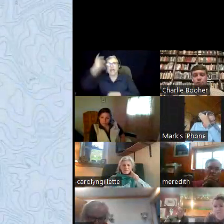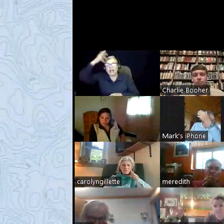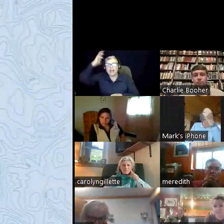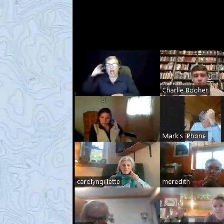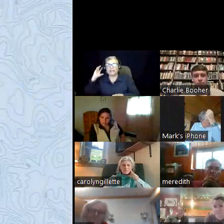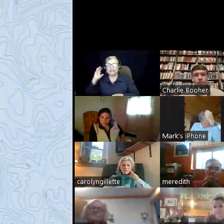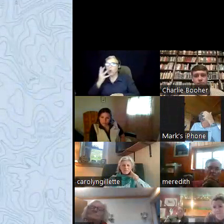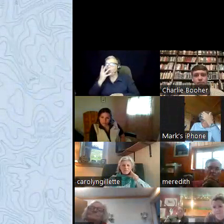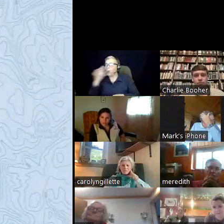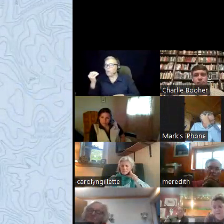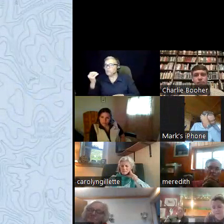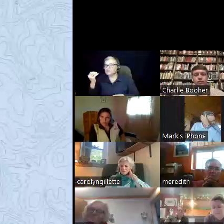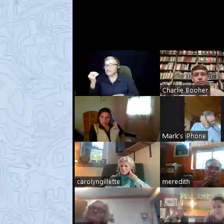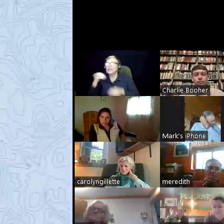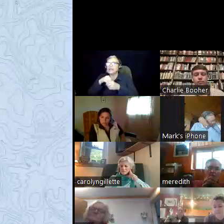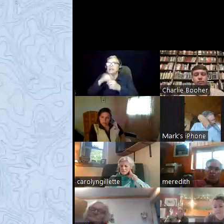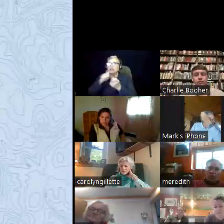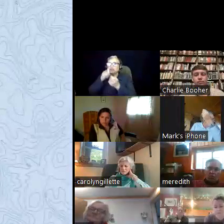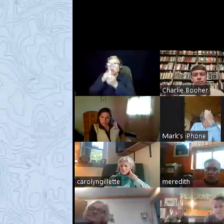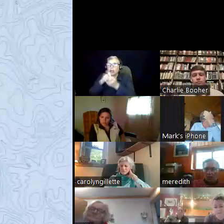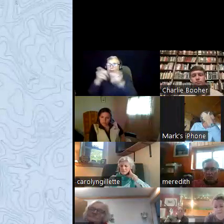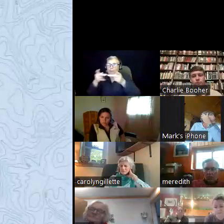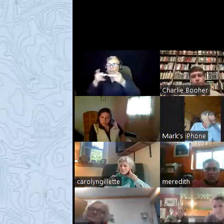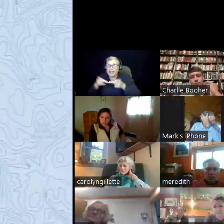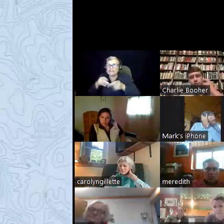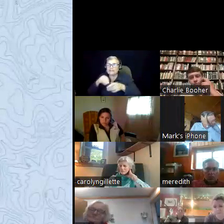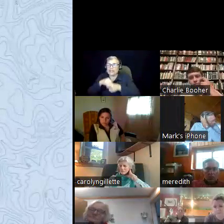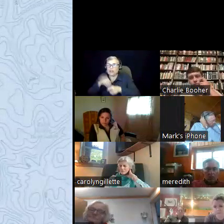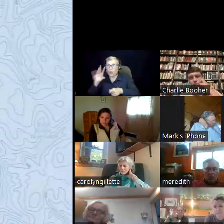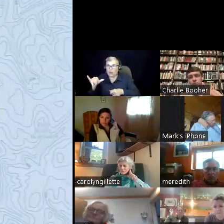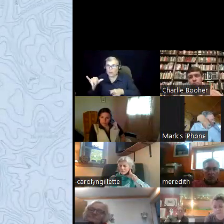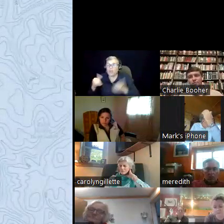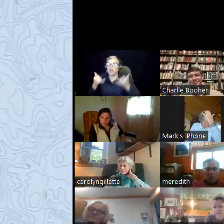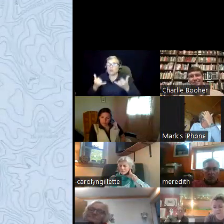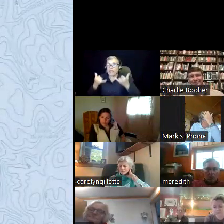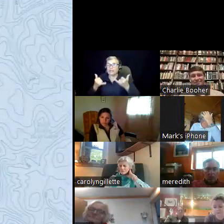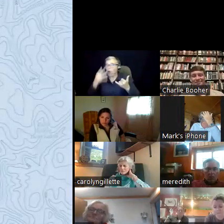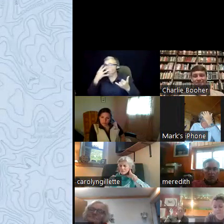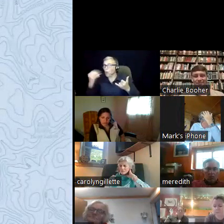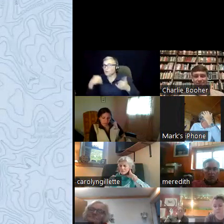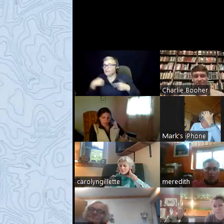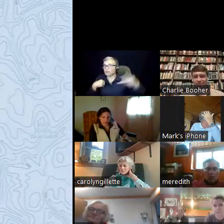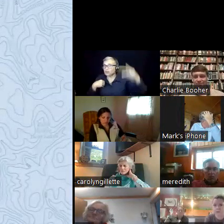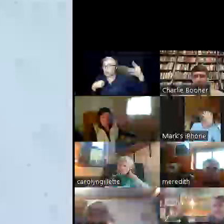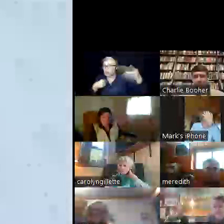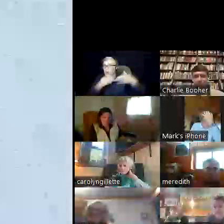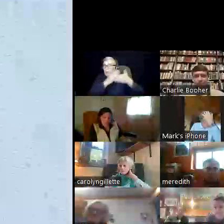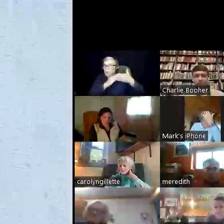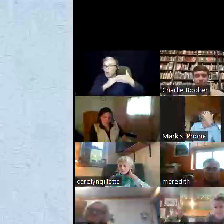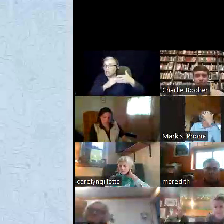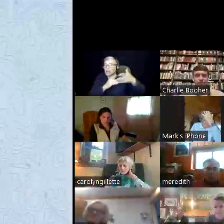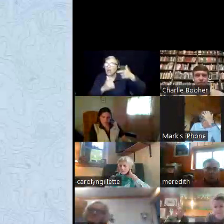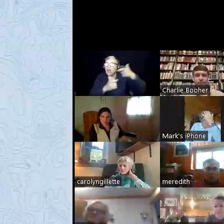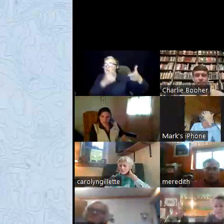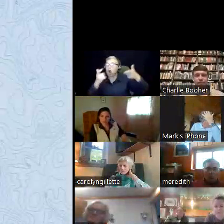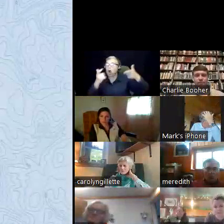wolves in a certain part of the state of Wyoming. As you know, wolves have two designations within the state. Part of them, sort of the larger